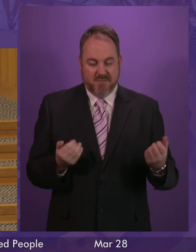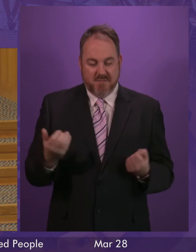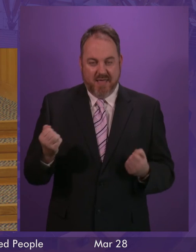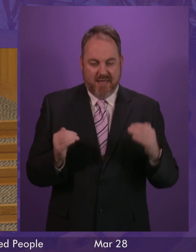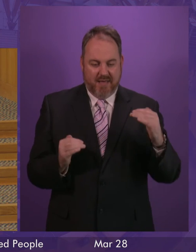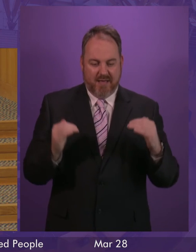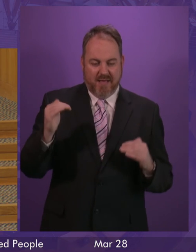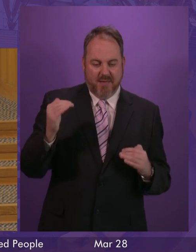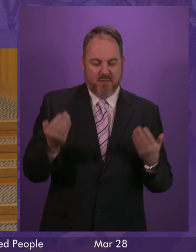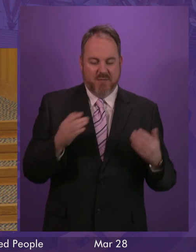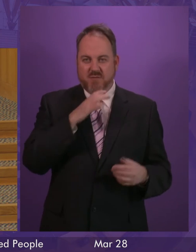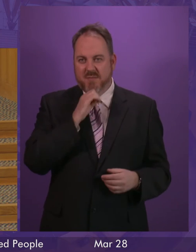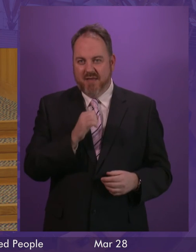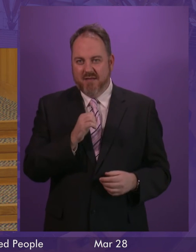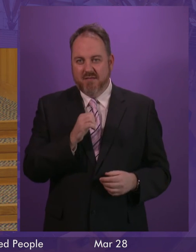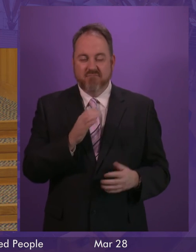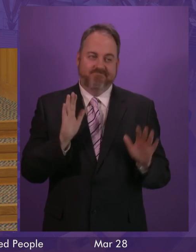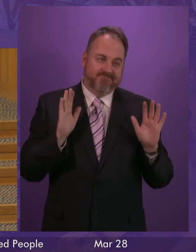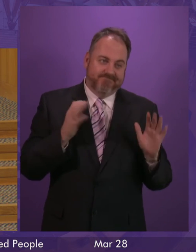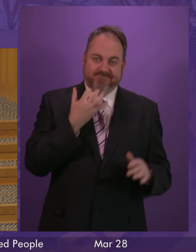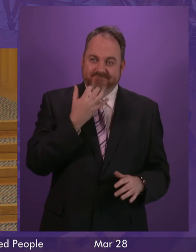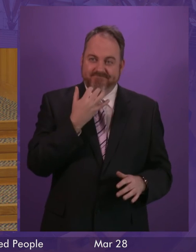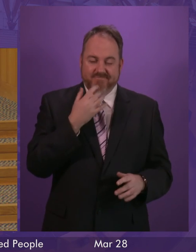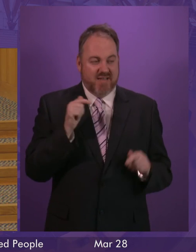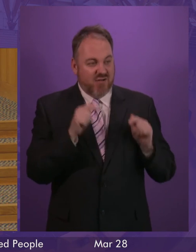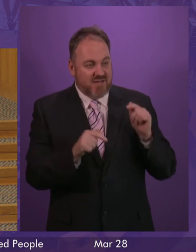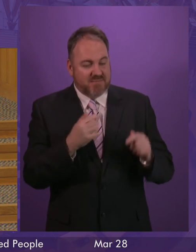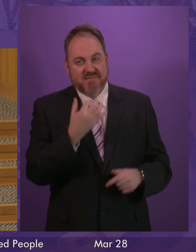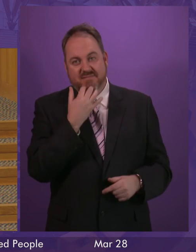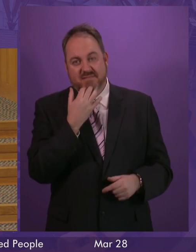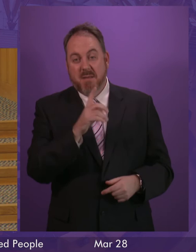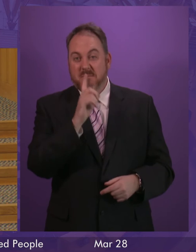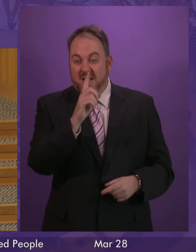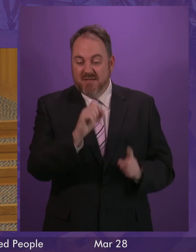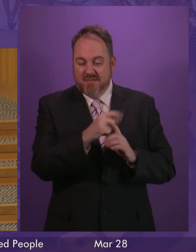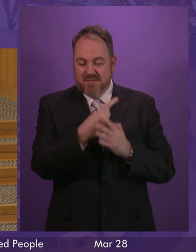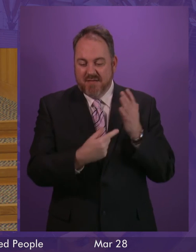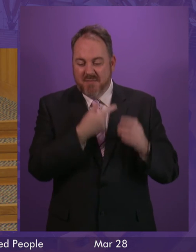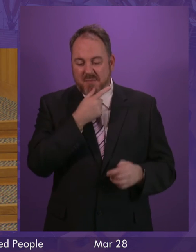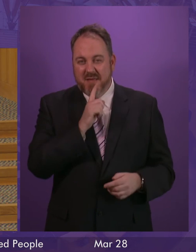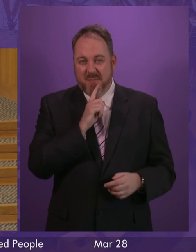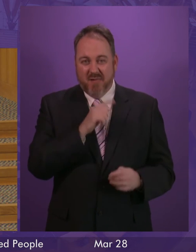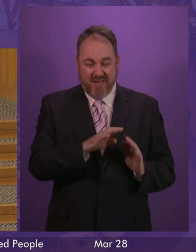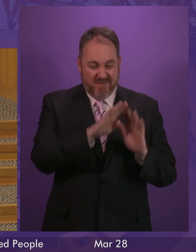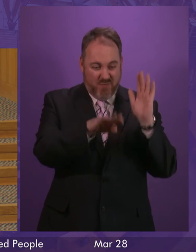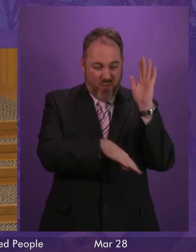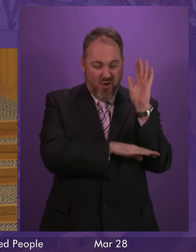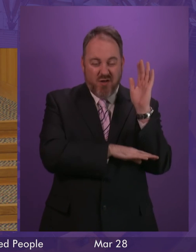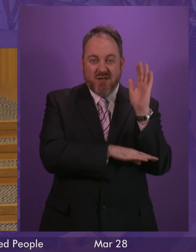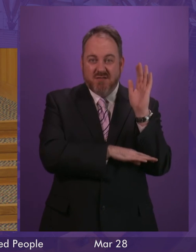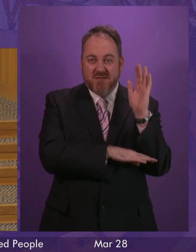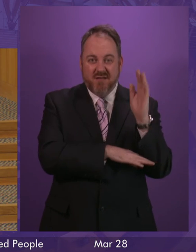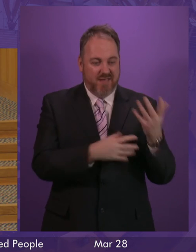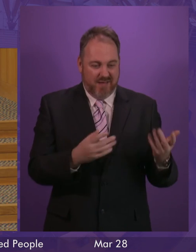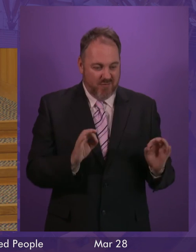that they can deal with. But disabled individuals found themselves in a poorer opportunity of getting